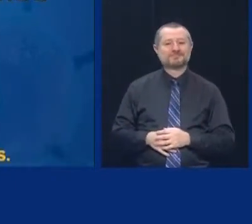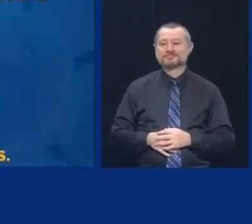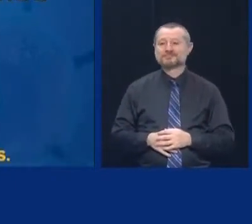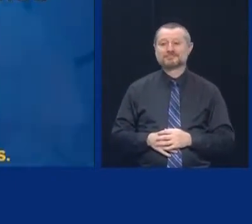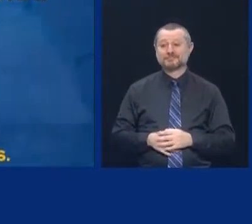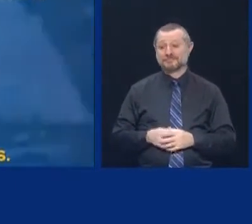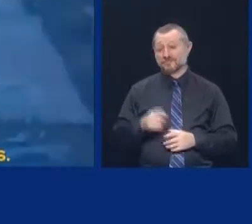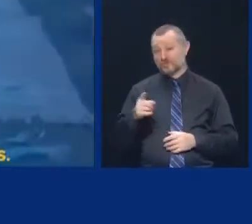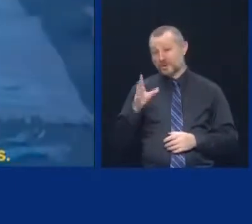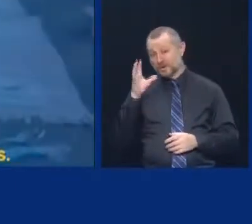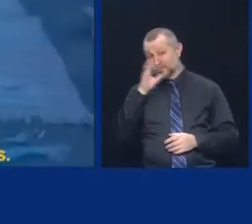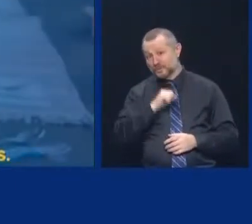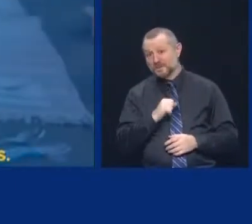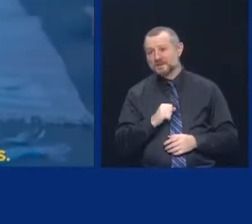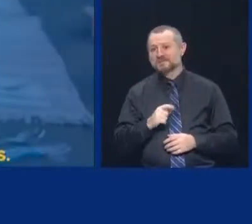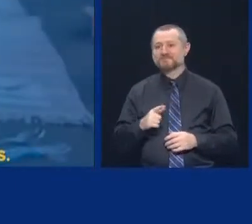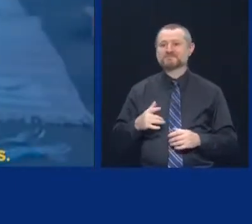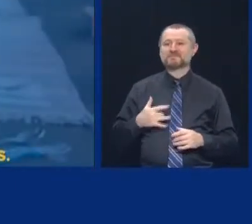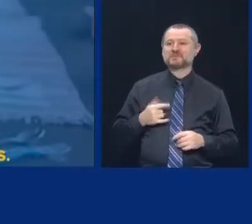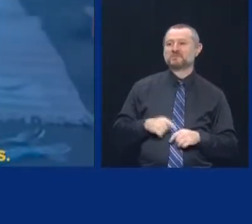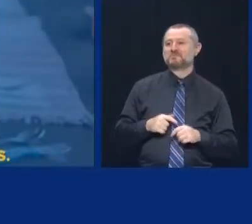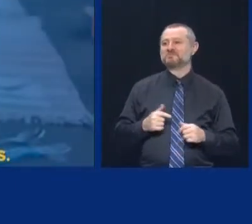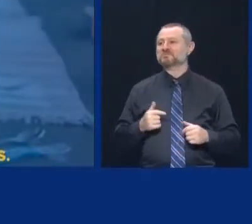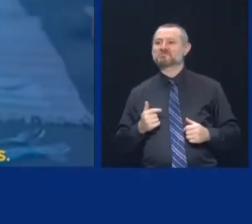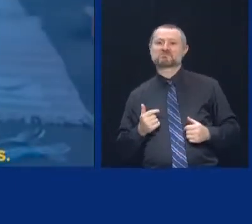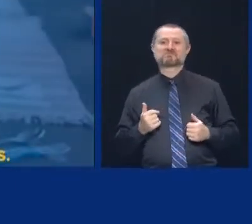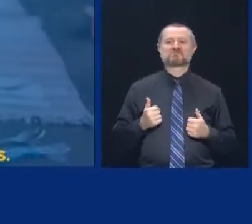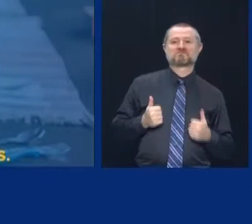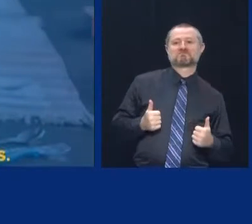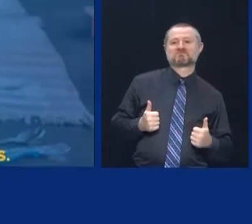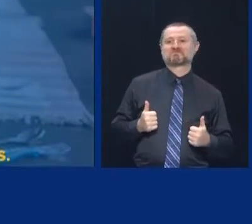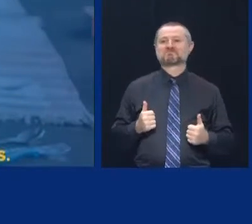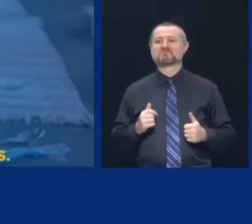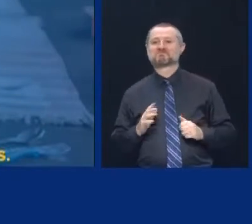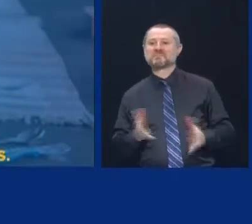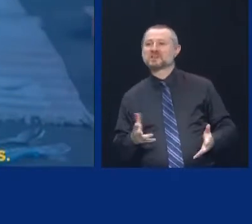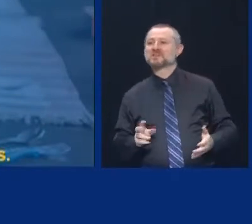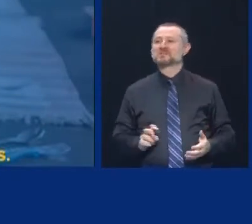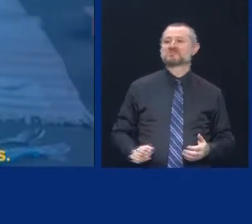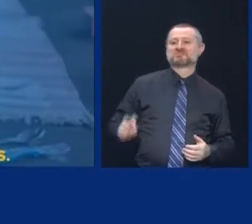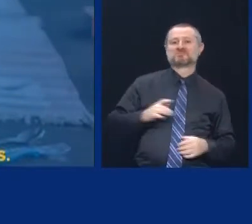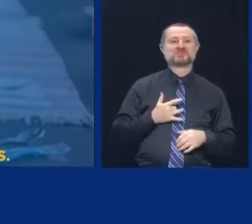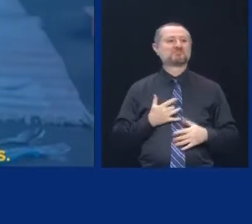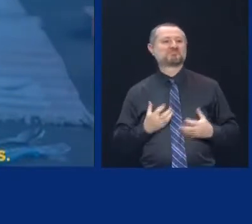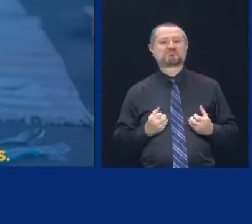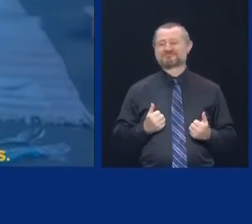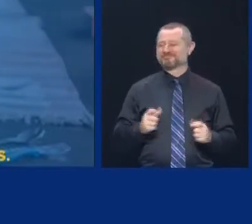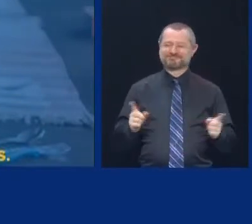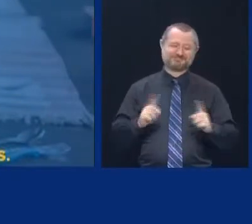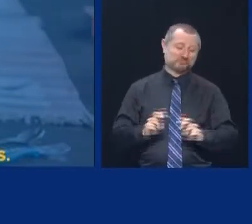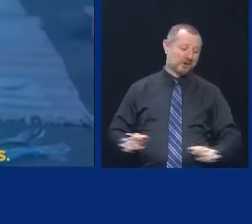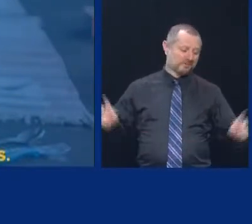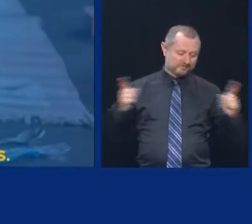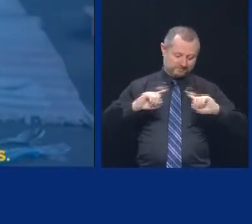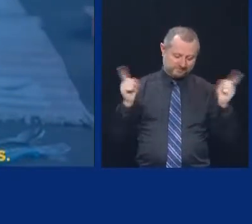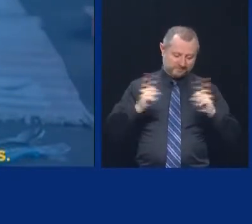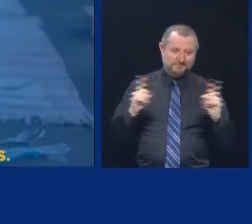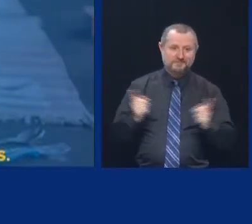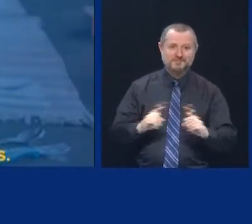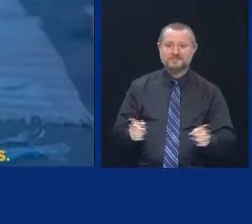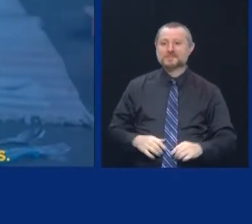assume because you have no symptoms that you're safe. That's why the advice here in New